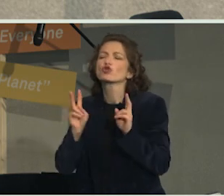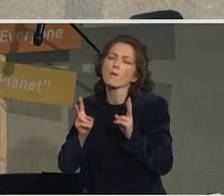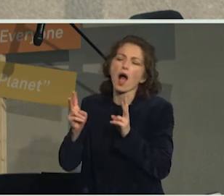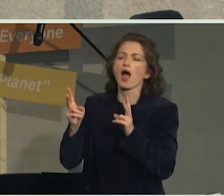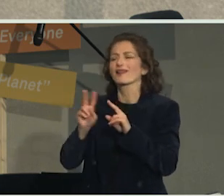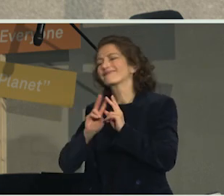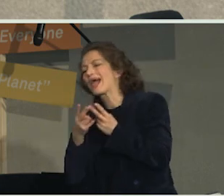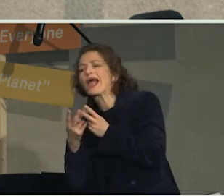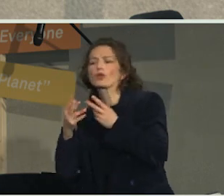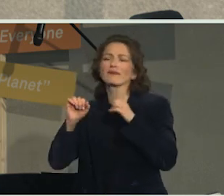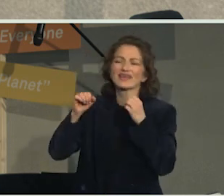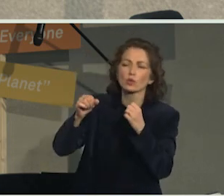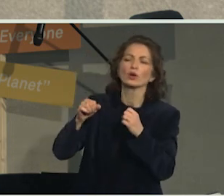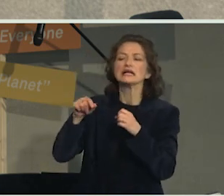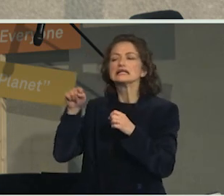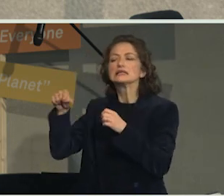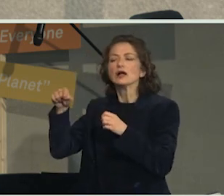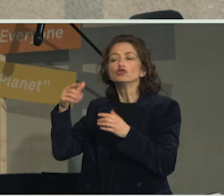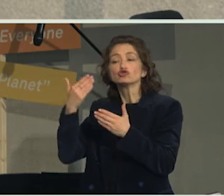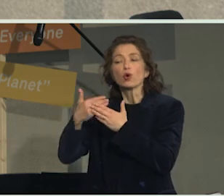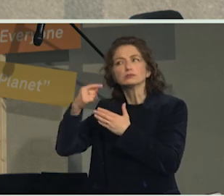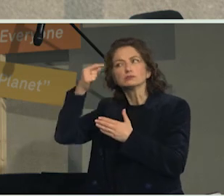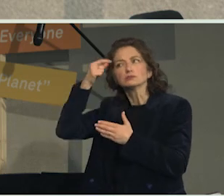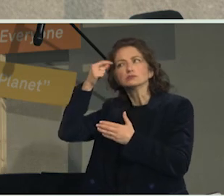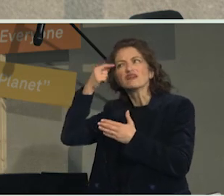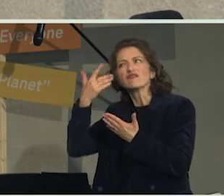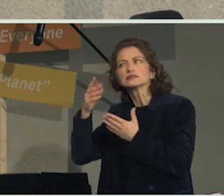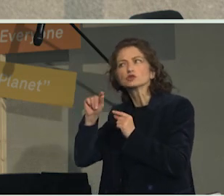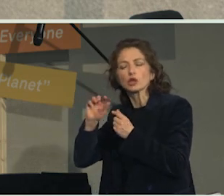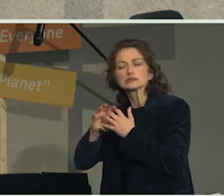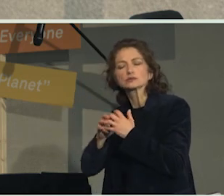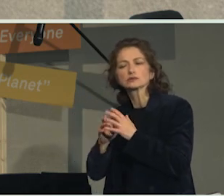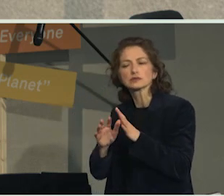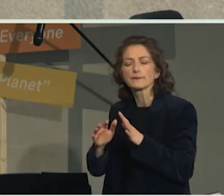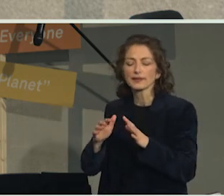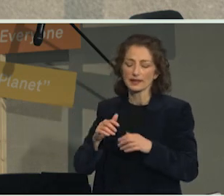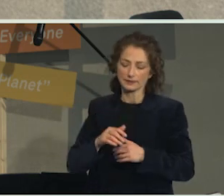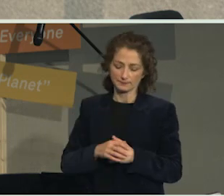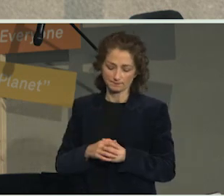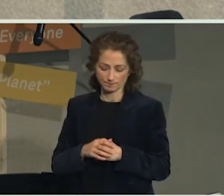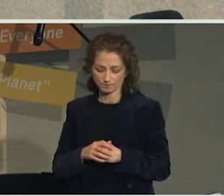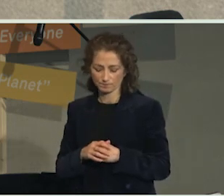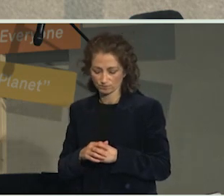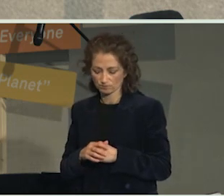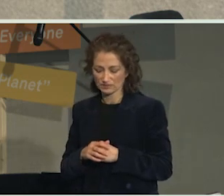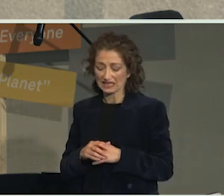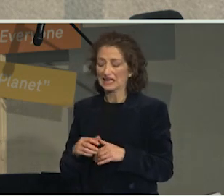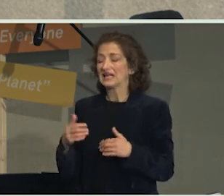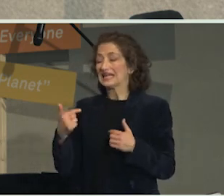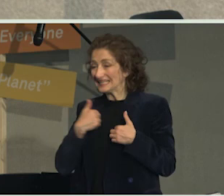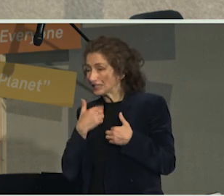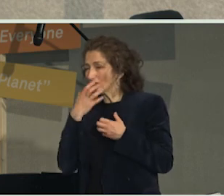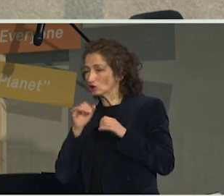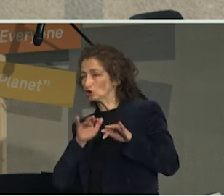a dimension of it that really is intersectional. Our challenge is figuring out how to lift them up, how to make sure they